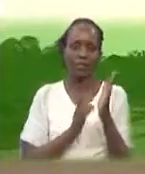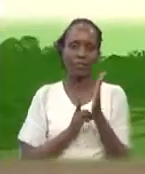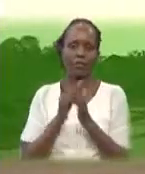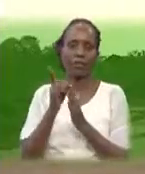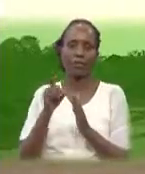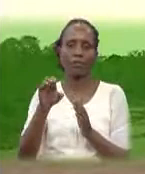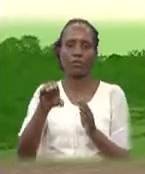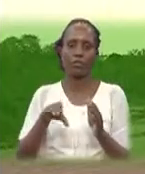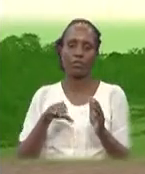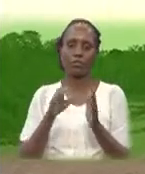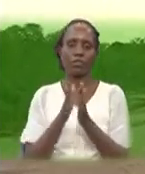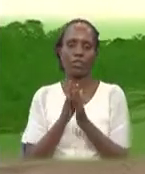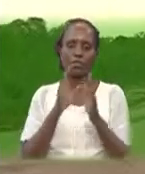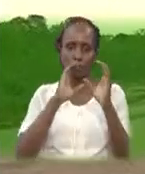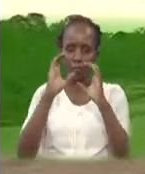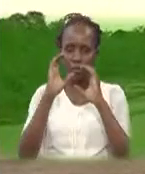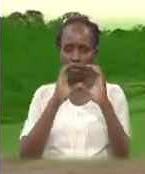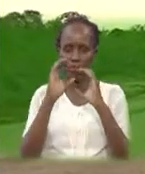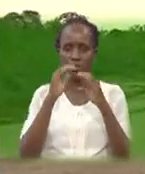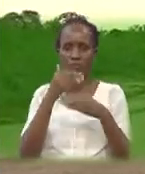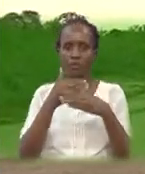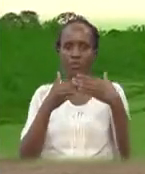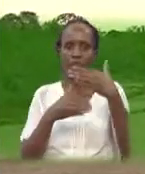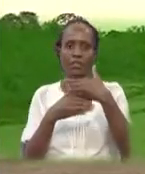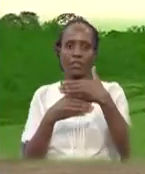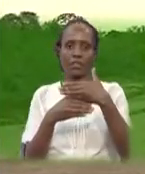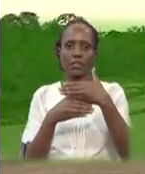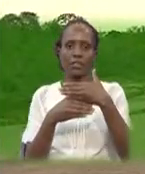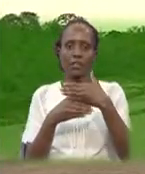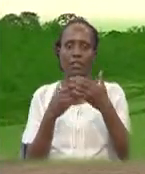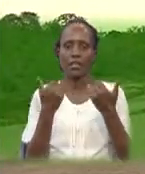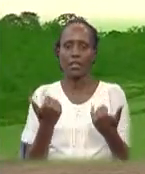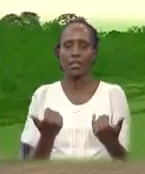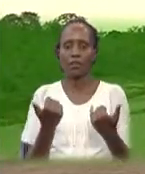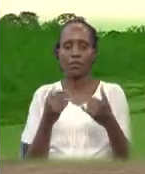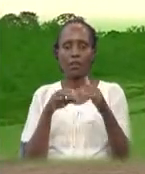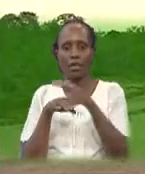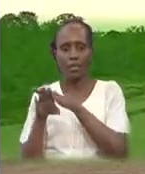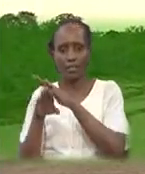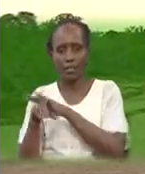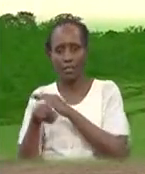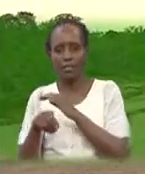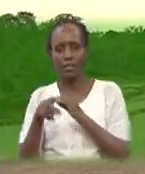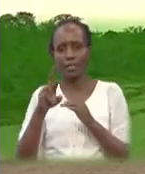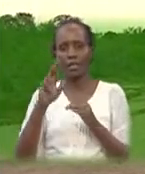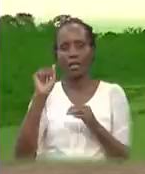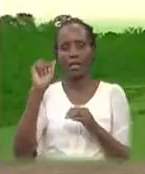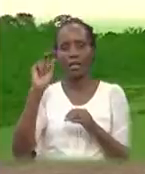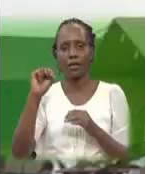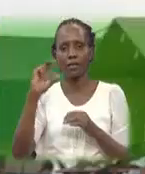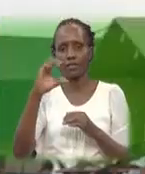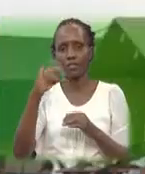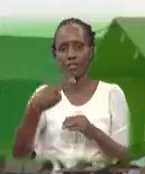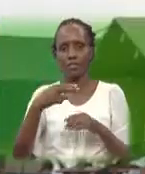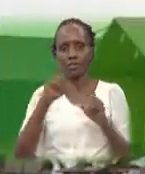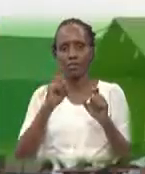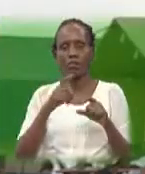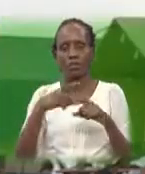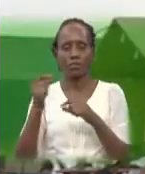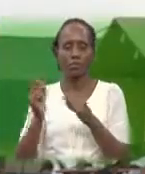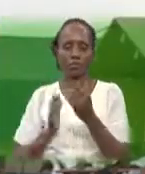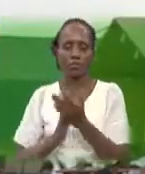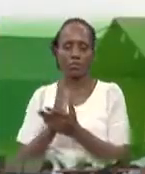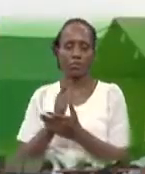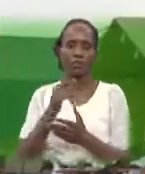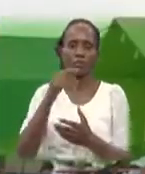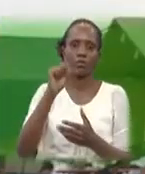improvement and development of transport and communication infrastructure. Currently accessing this ranch, you have to pass